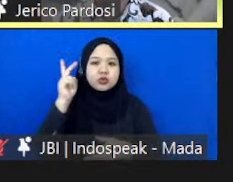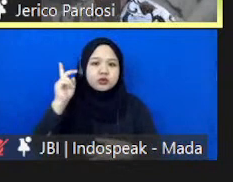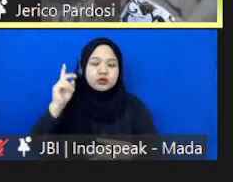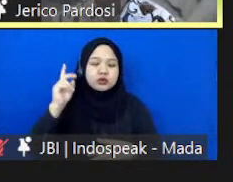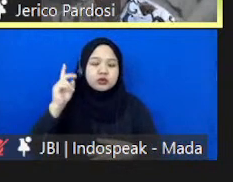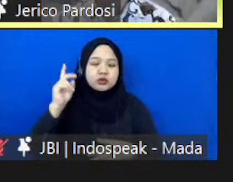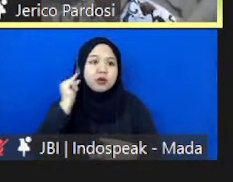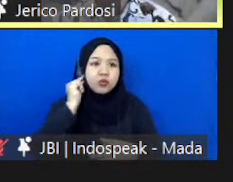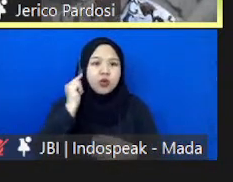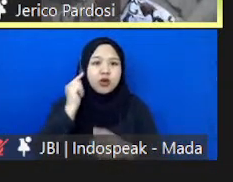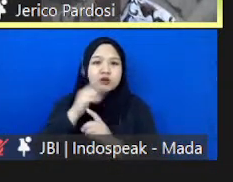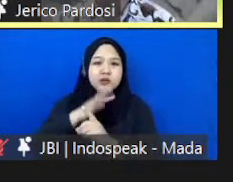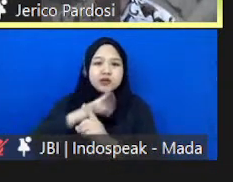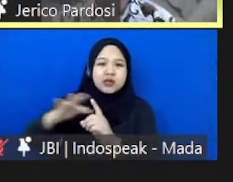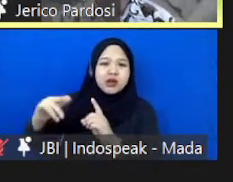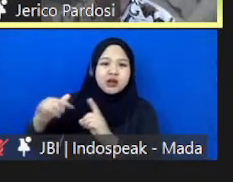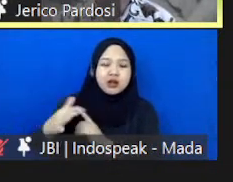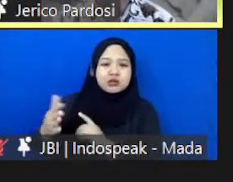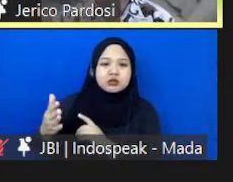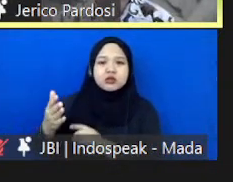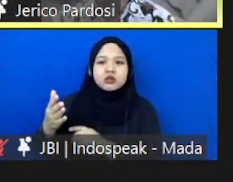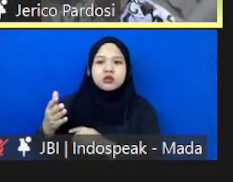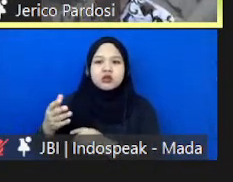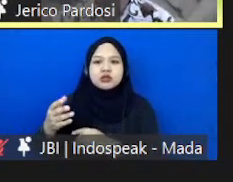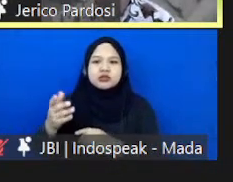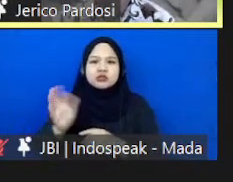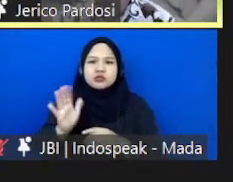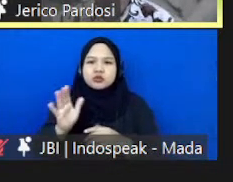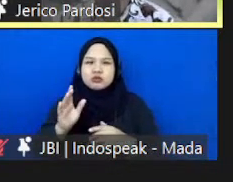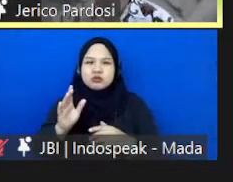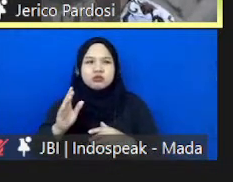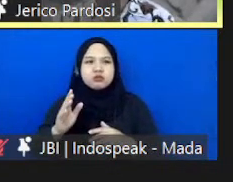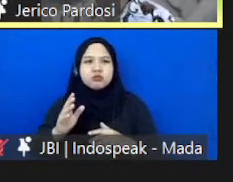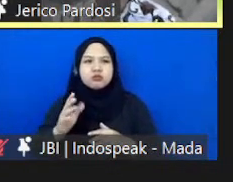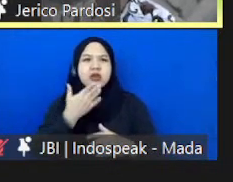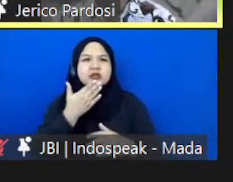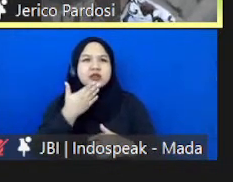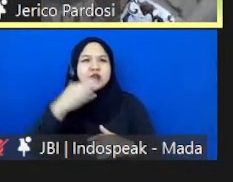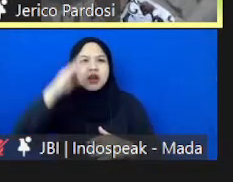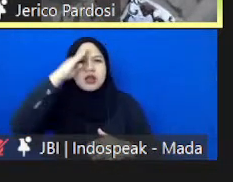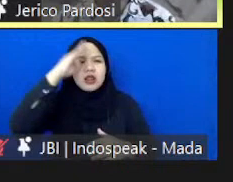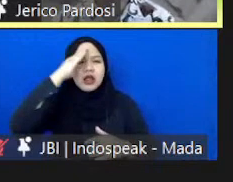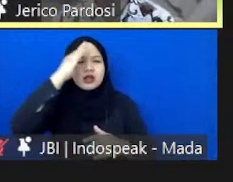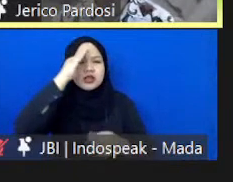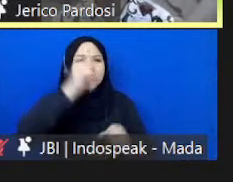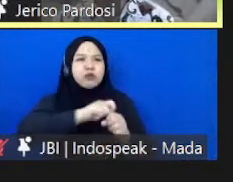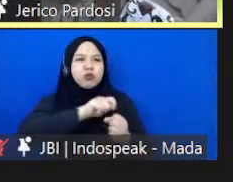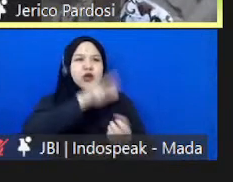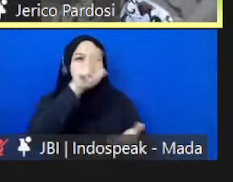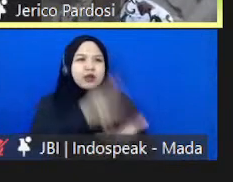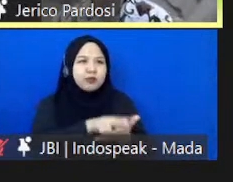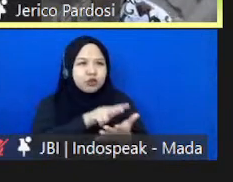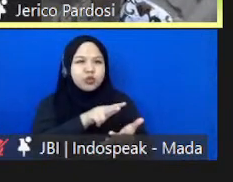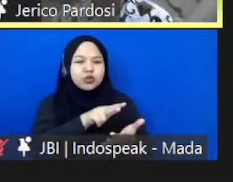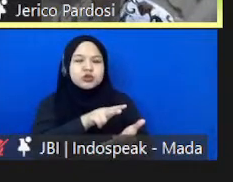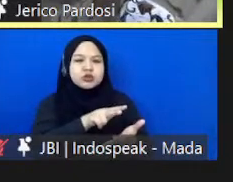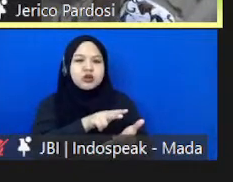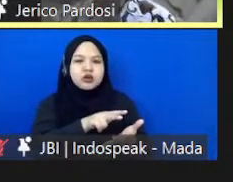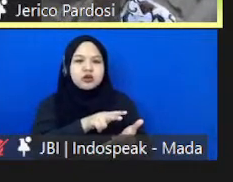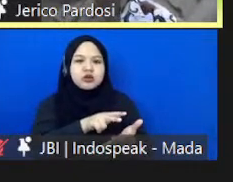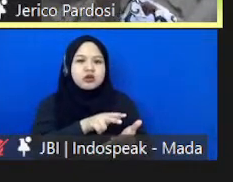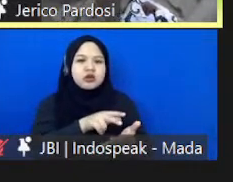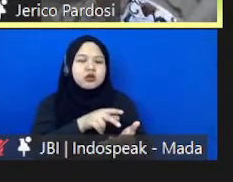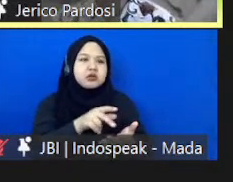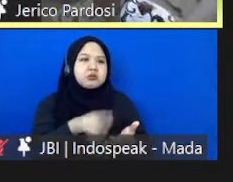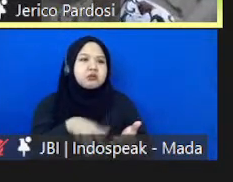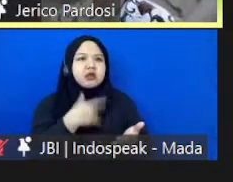community, especially where male-dominated decision making made regardless their inadequate knowledge.